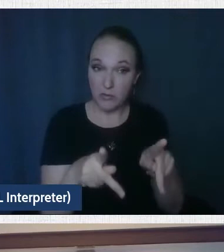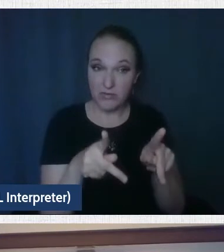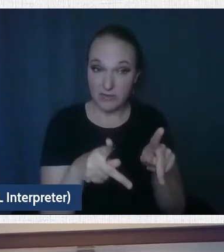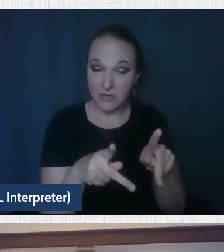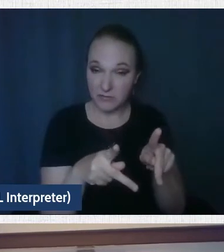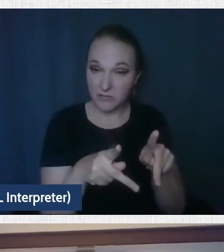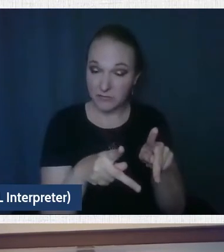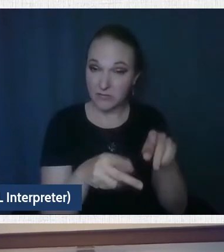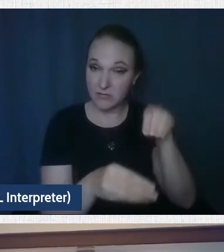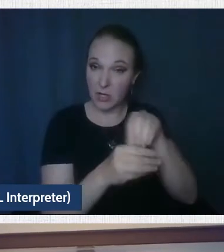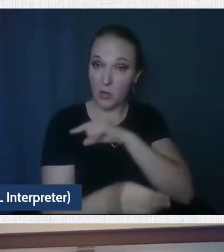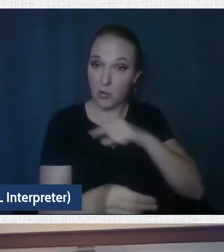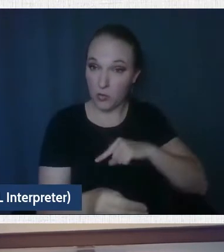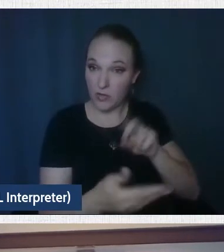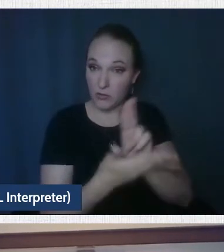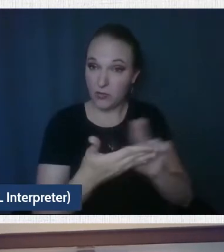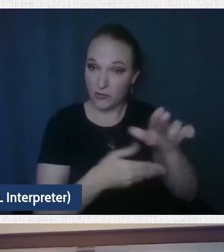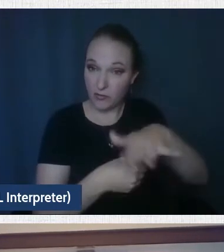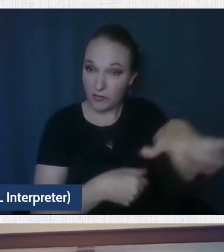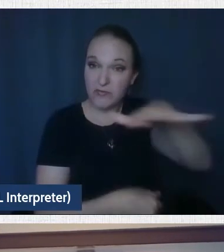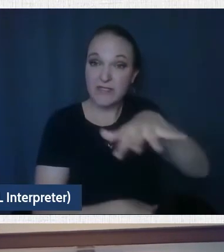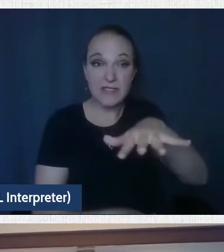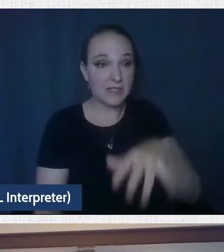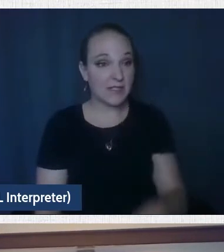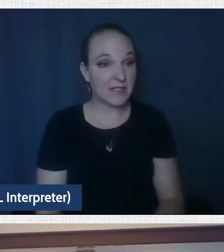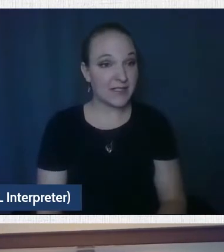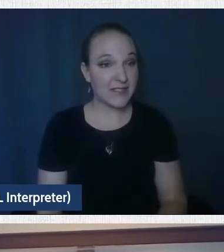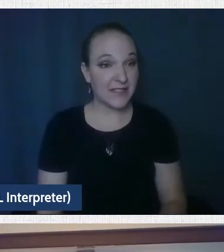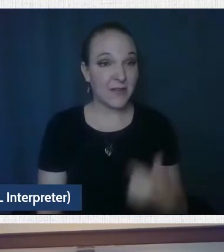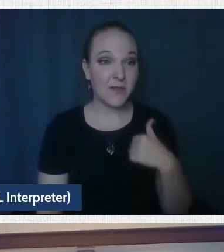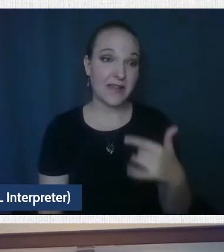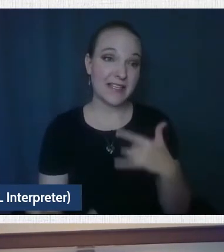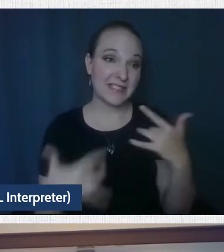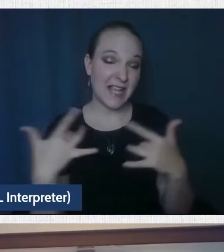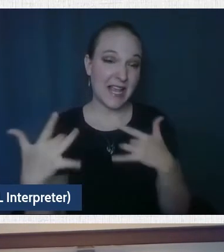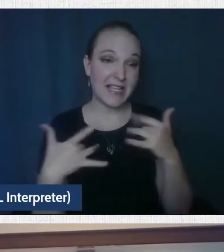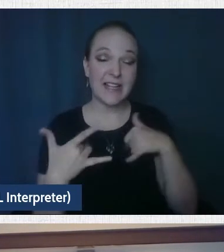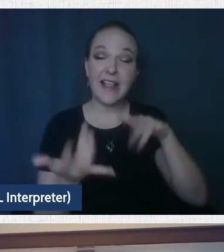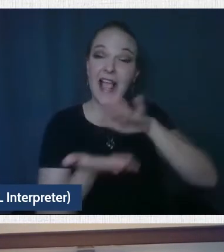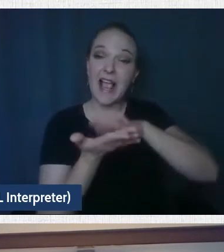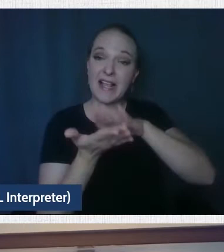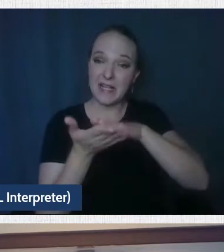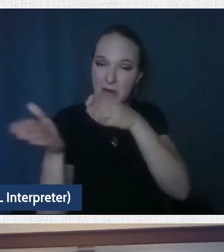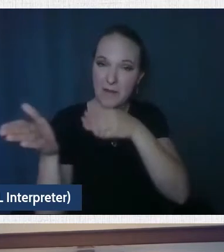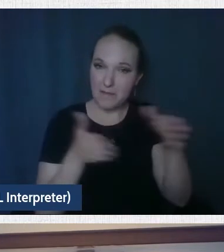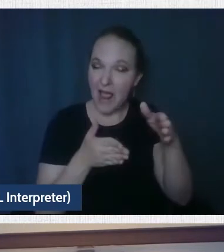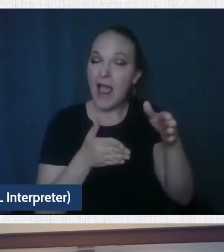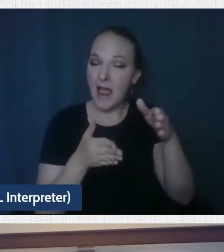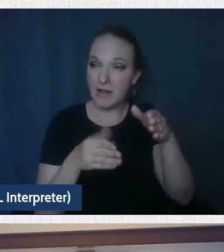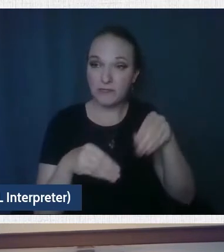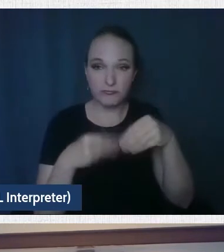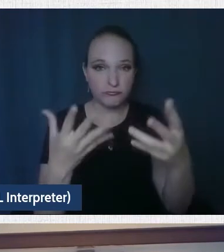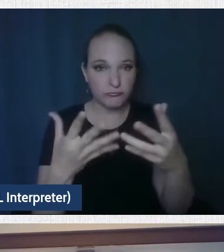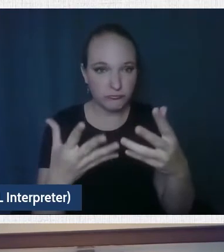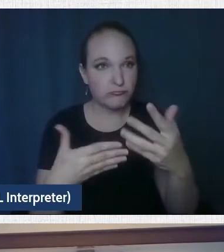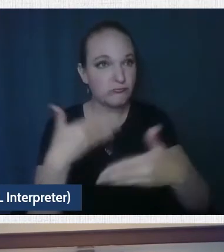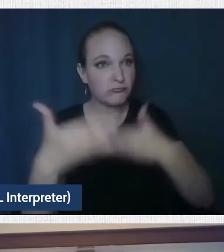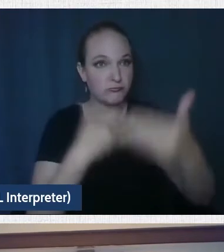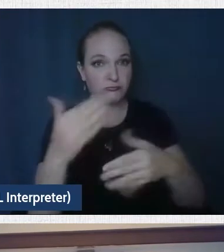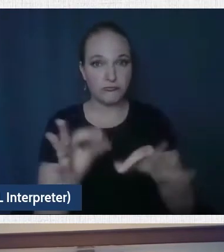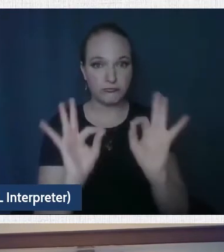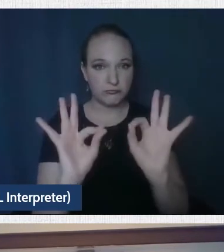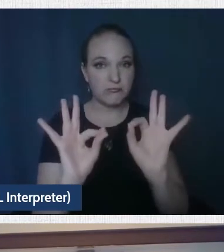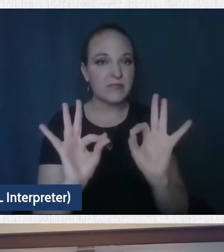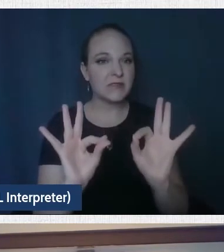person. And we're really excited that as the academic rolling out has been so well, and campus is so